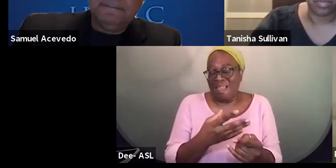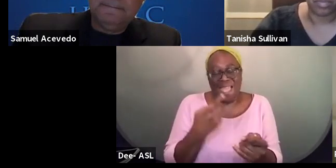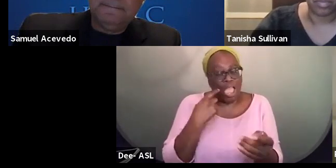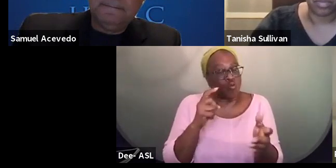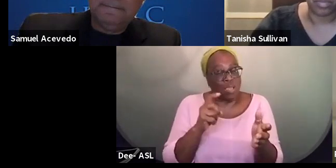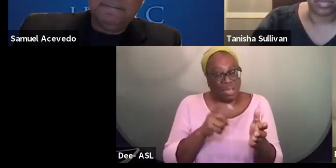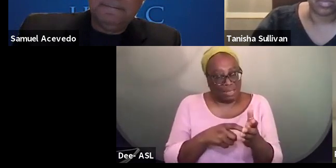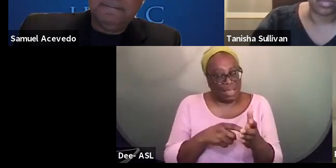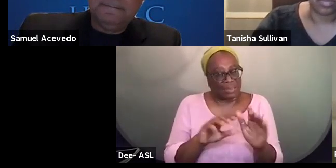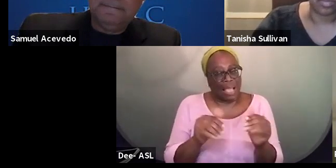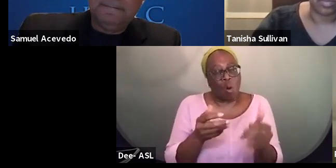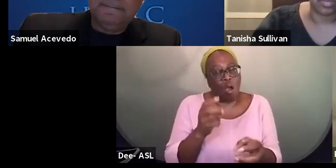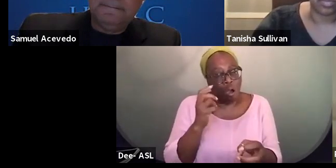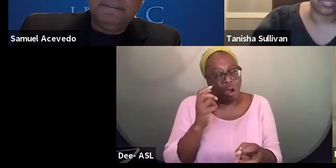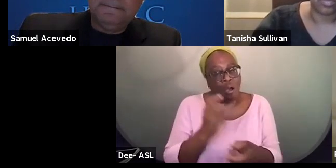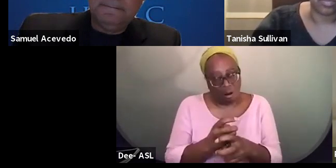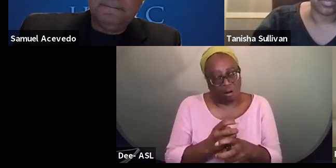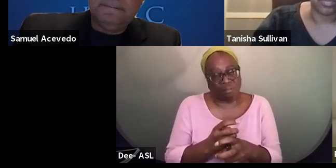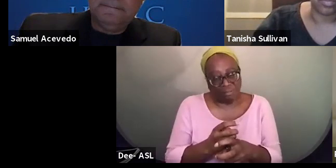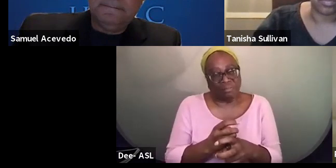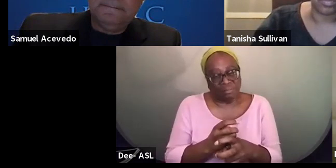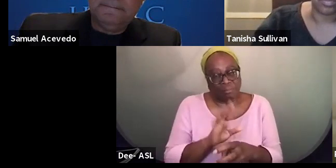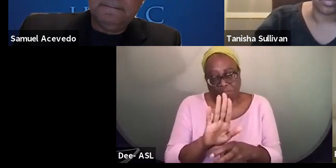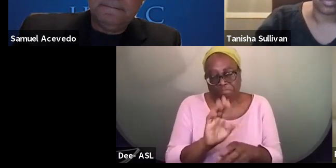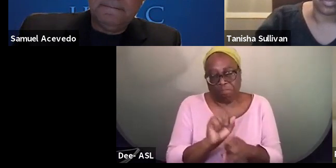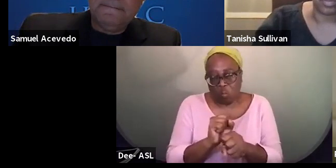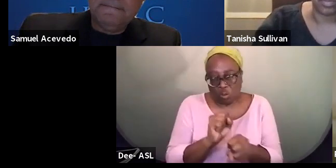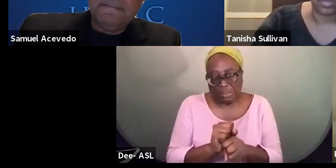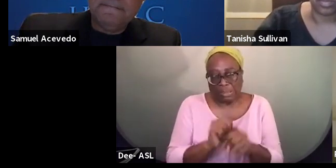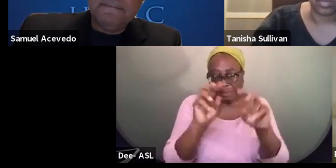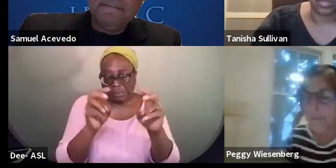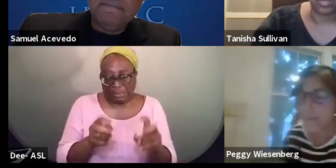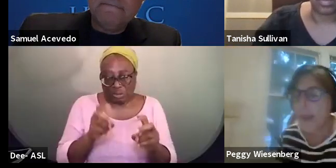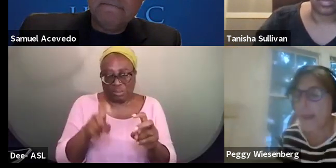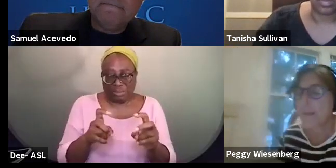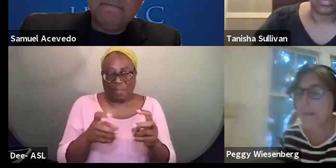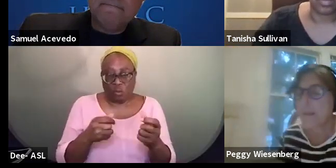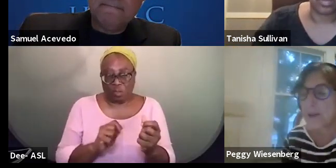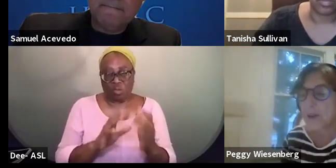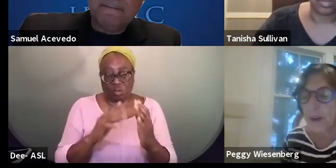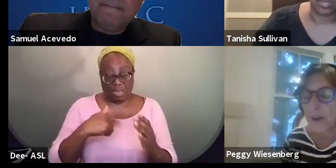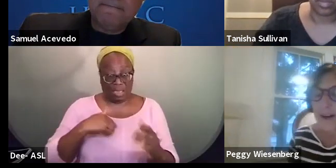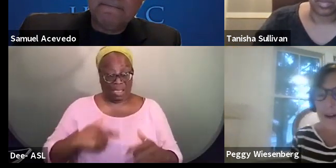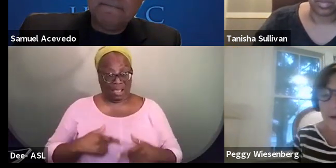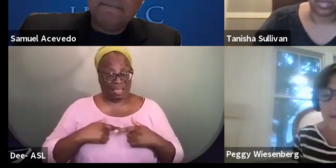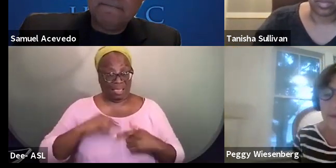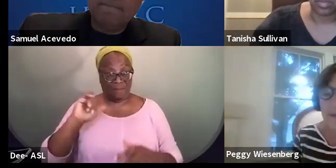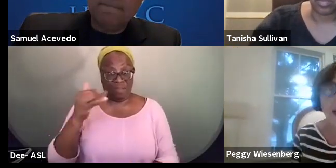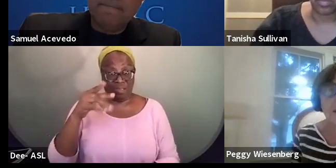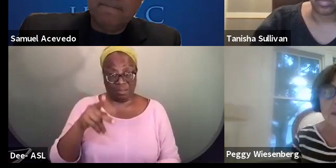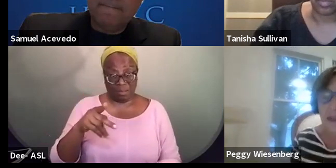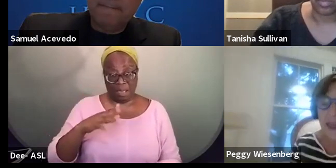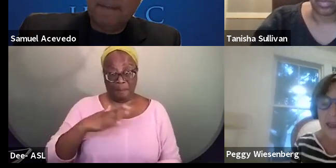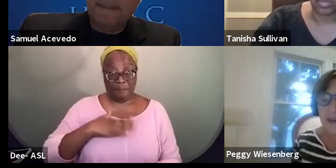recognize the difficulty of the issues. I live in Jamaica Plain. My 3 children attended